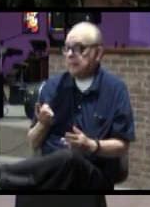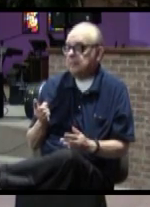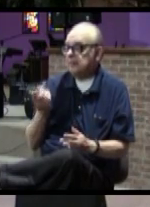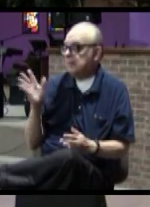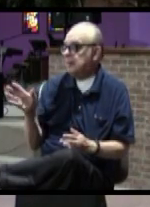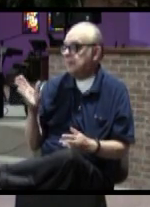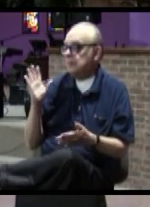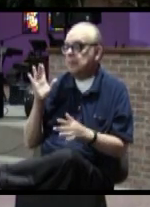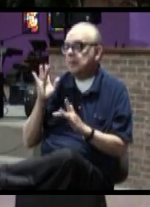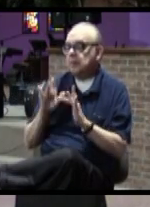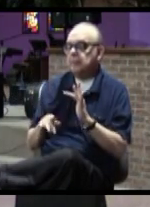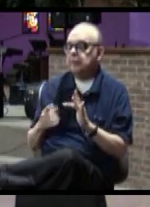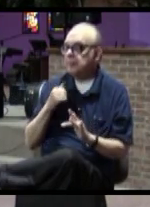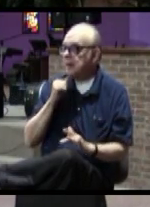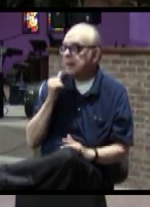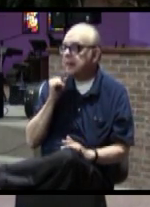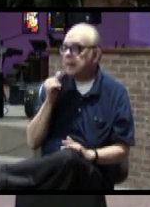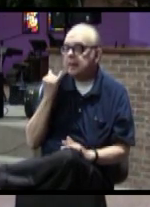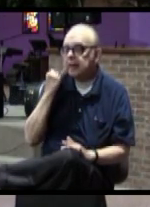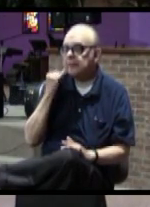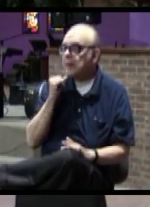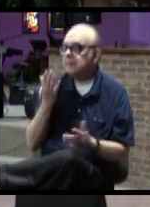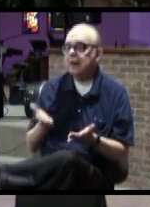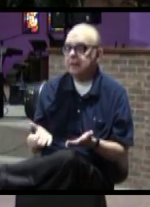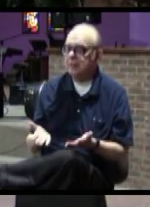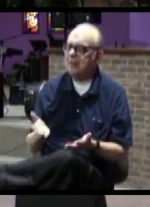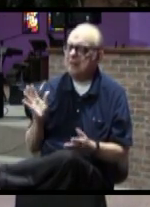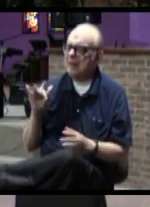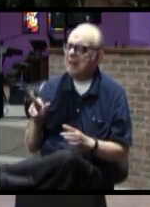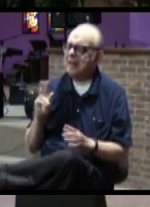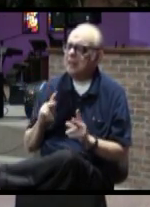And you may say, well, they'll never miss me when I'm not here. Yes, we do.